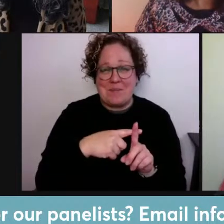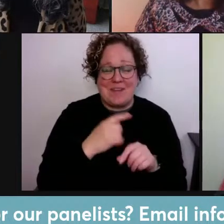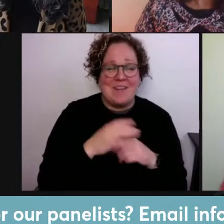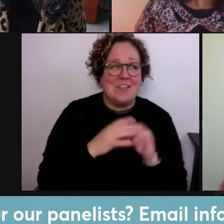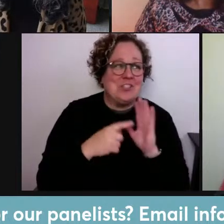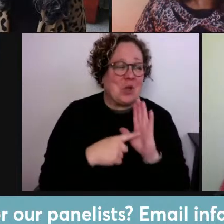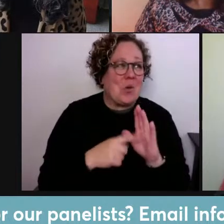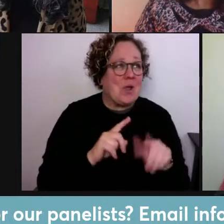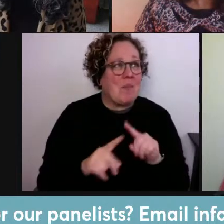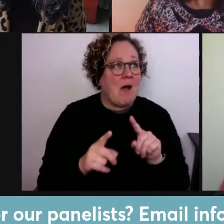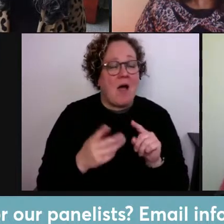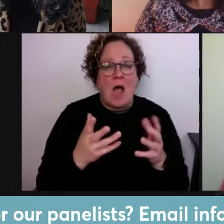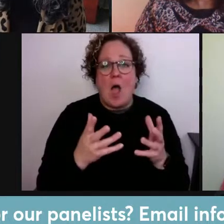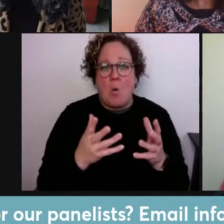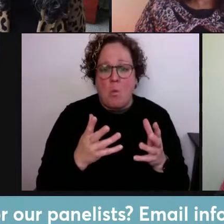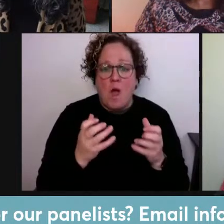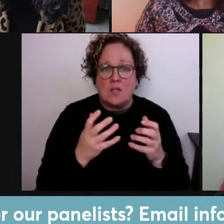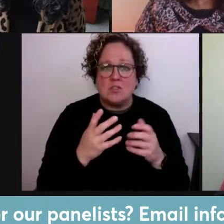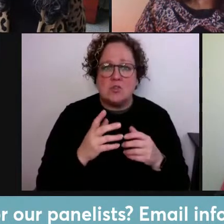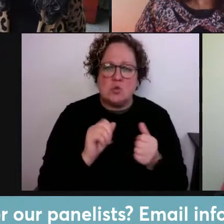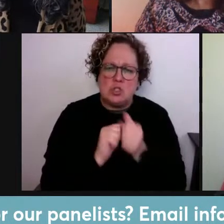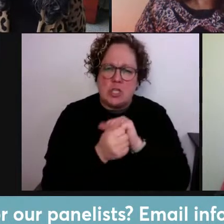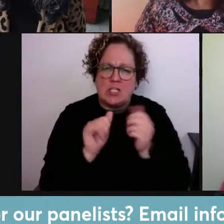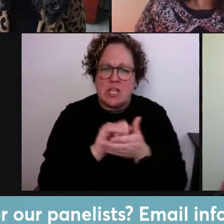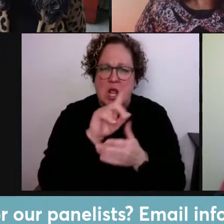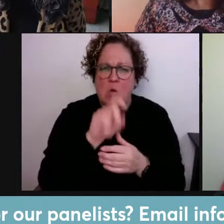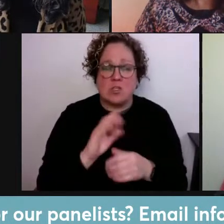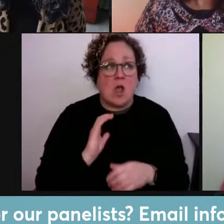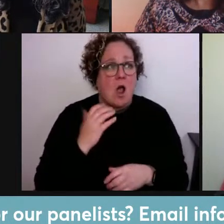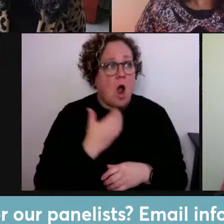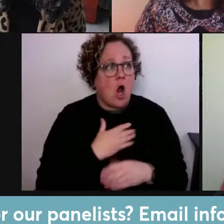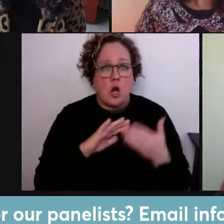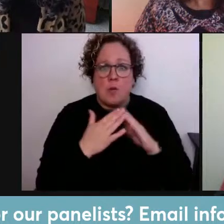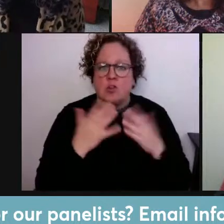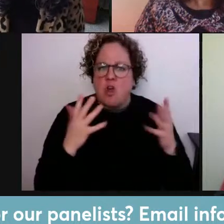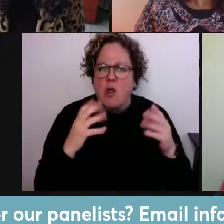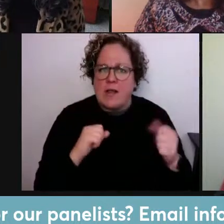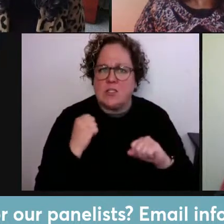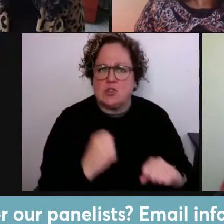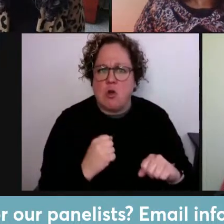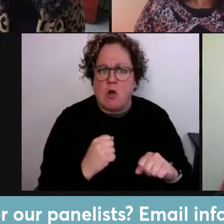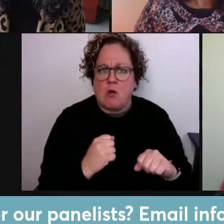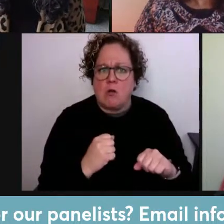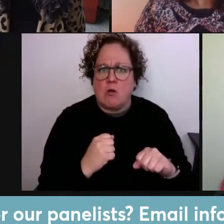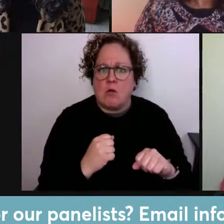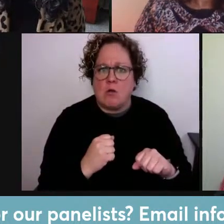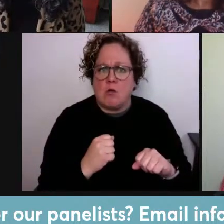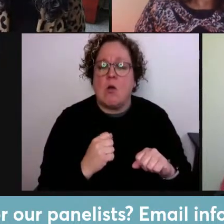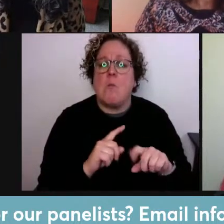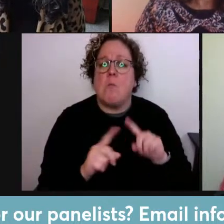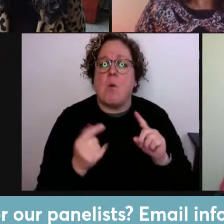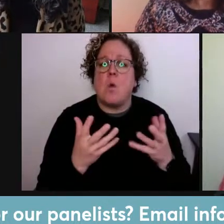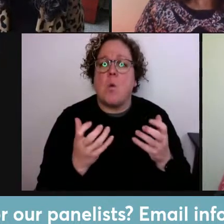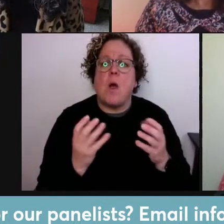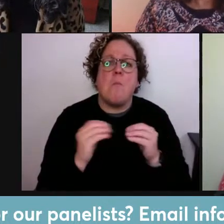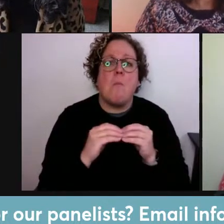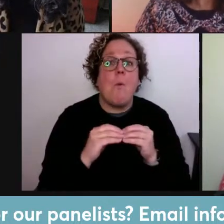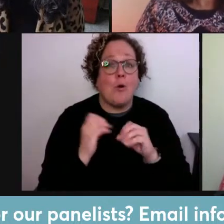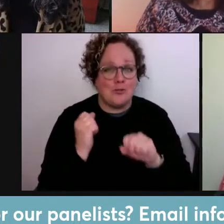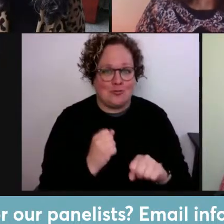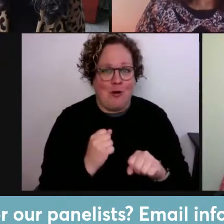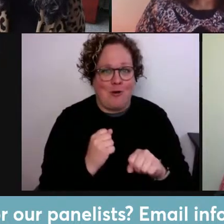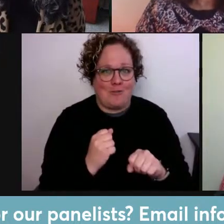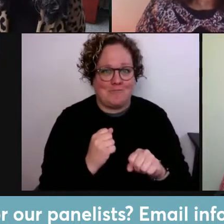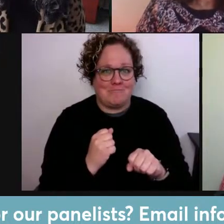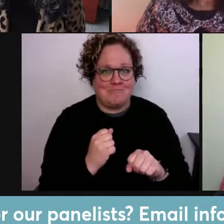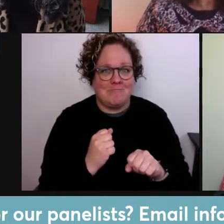would like to rephrase that question. Our communities are strong. We want is for them to be stronger